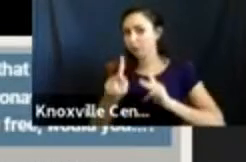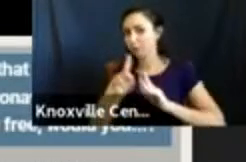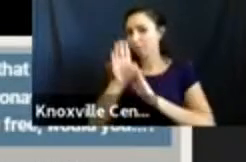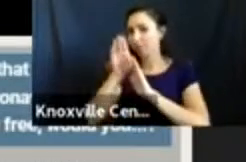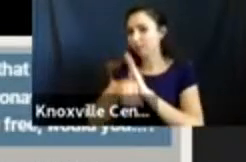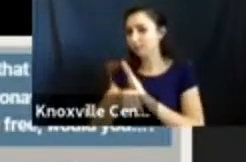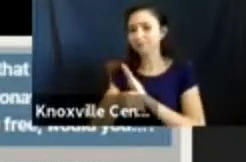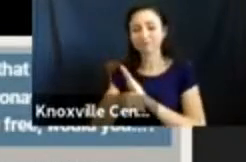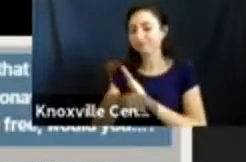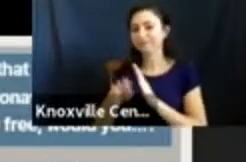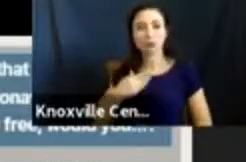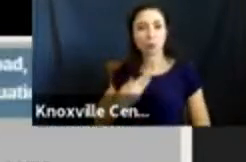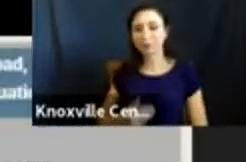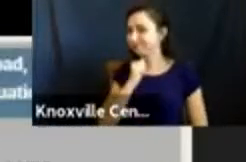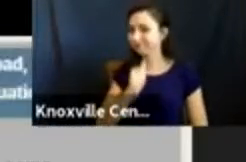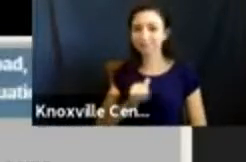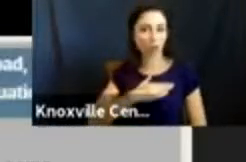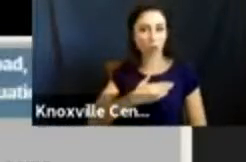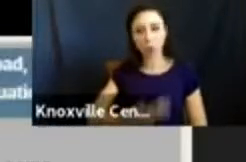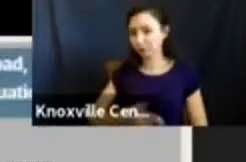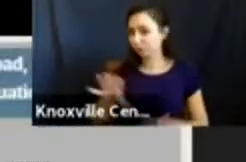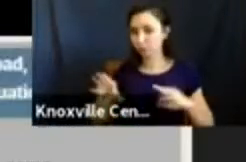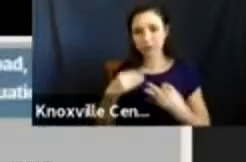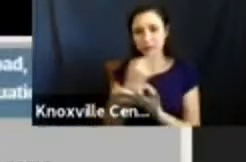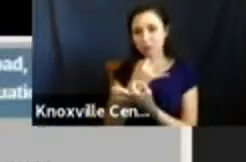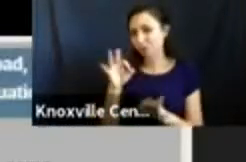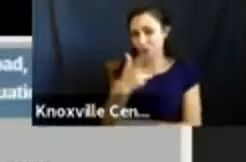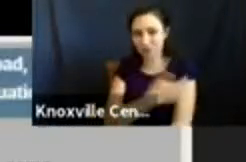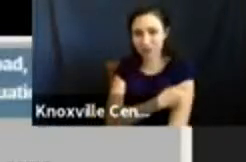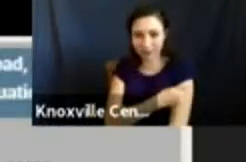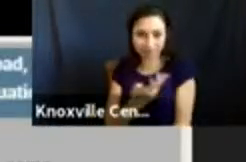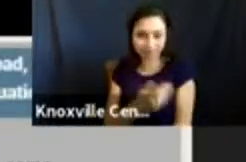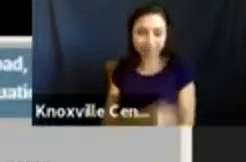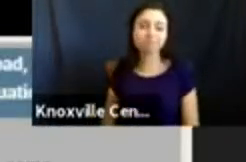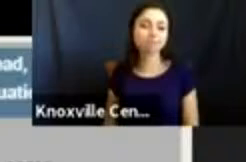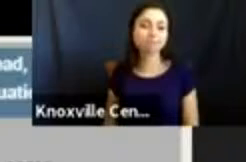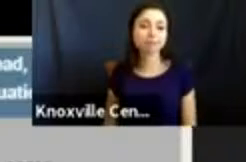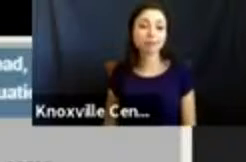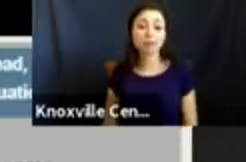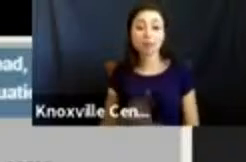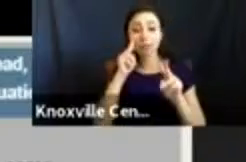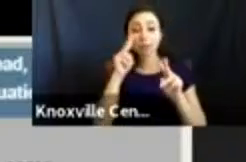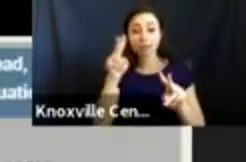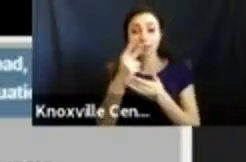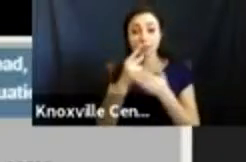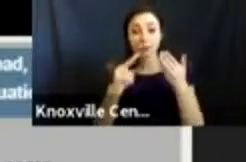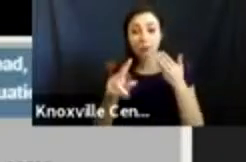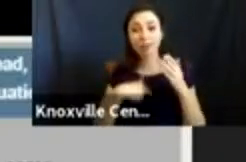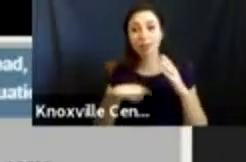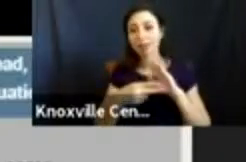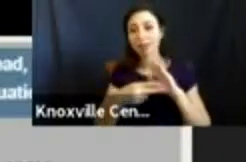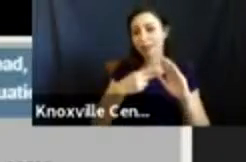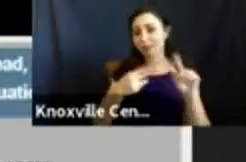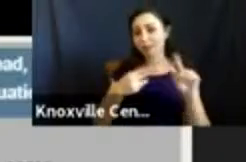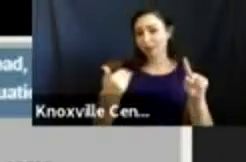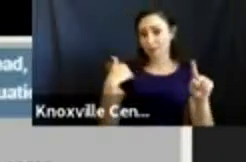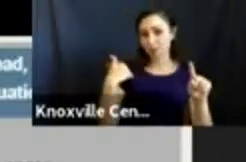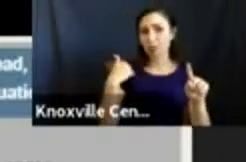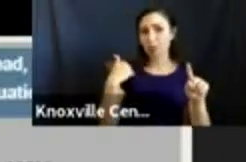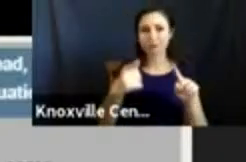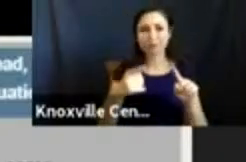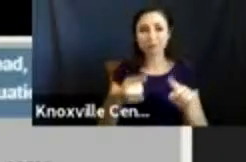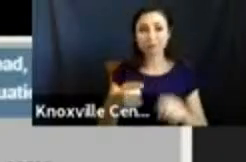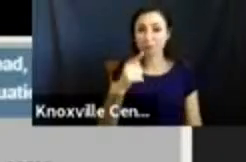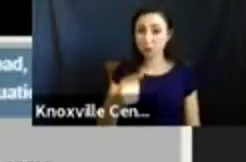a free vaccine. So looking ahead 2 weeks from now, I highlighted this question before, do you